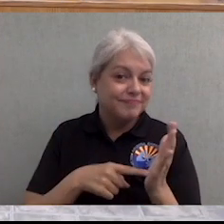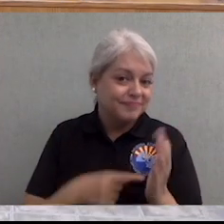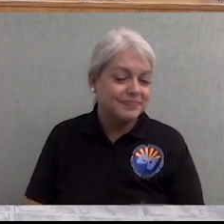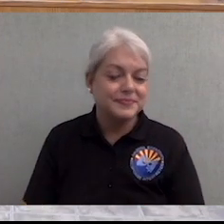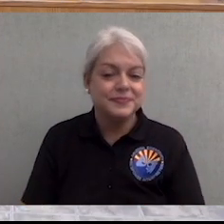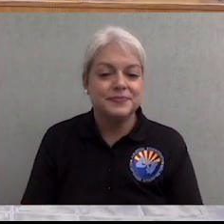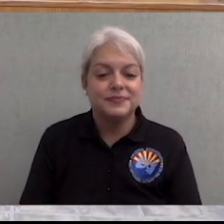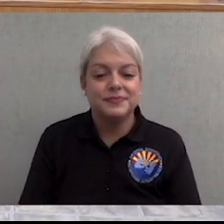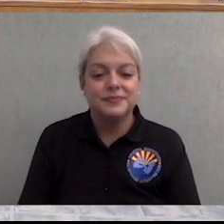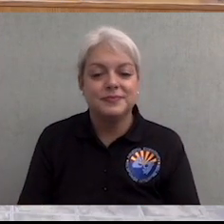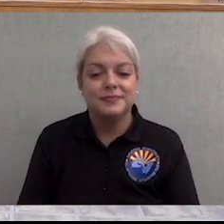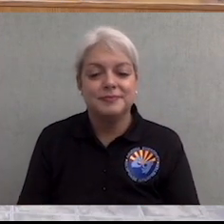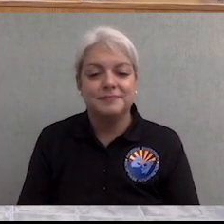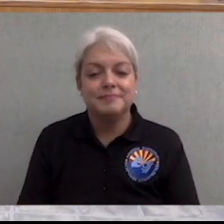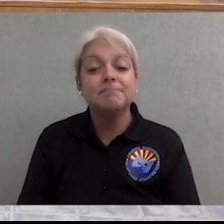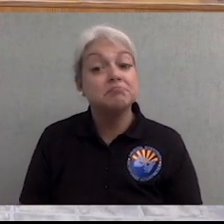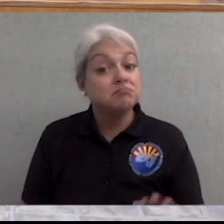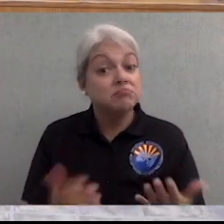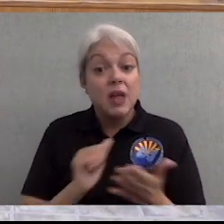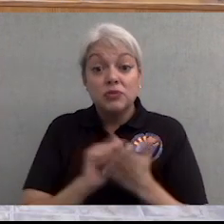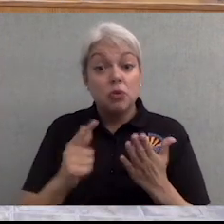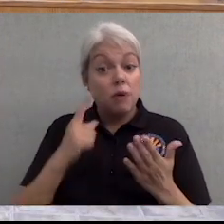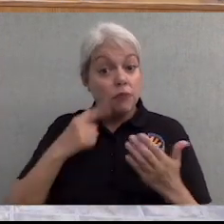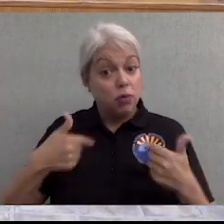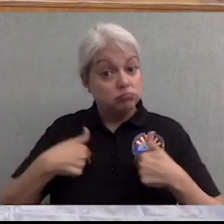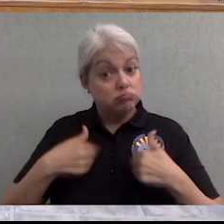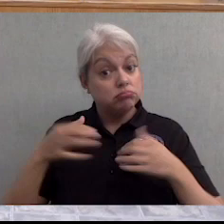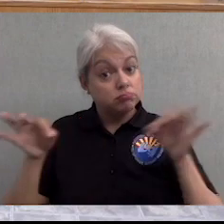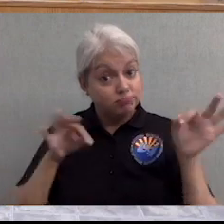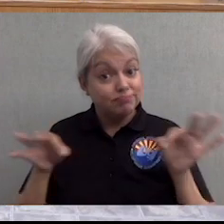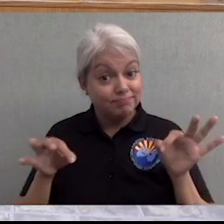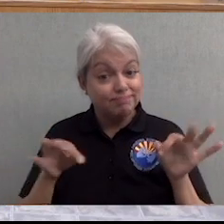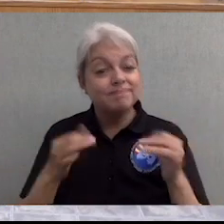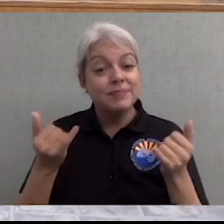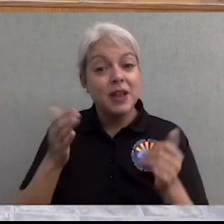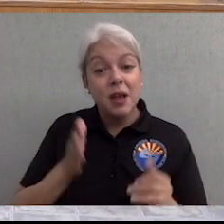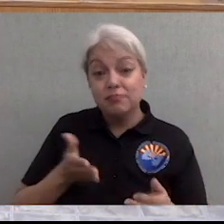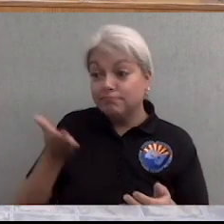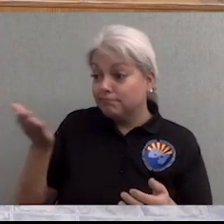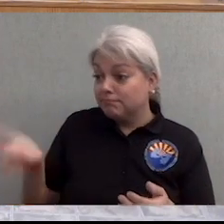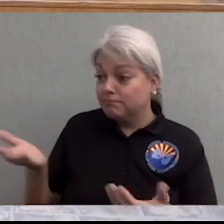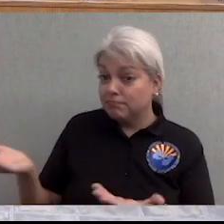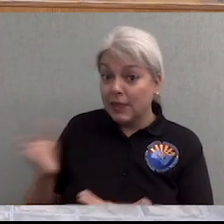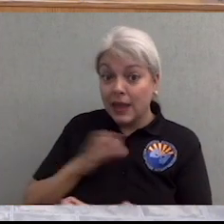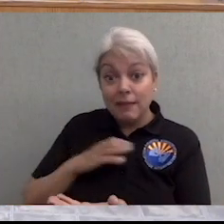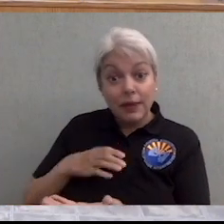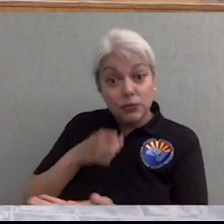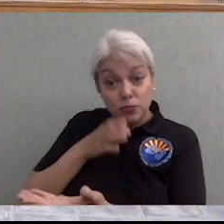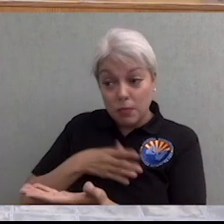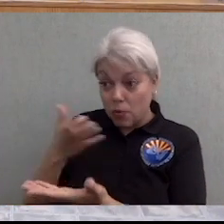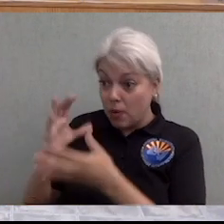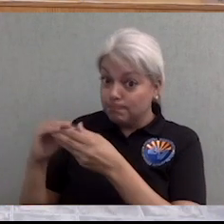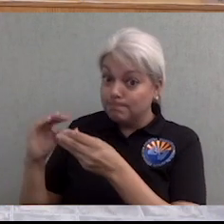That's all that I have for now. Council, would you like to say a few words?